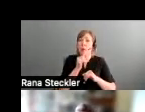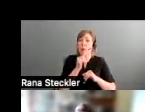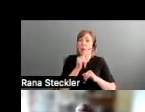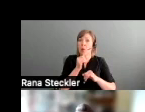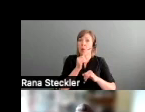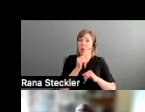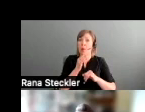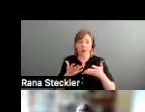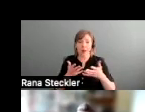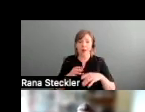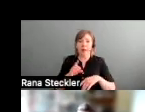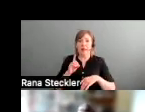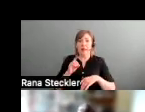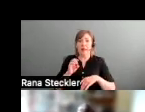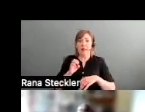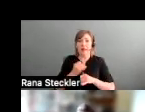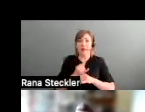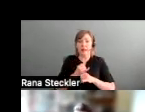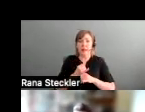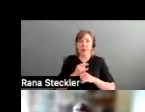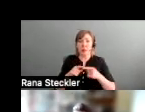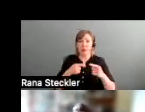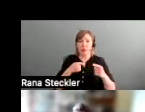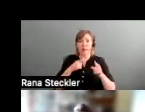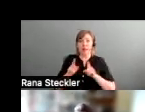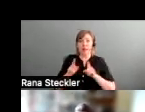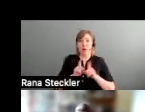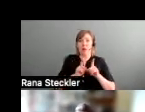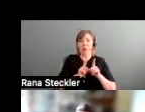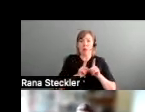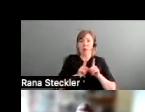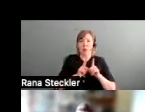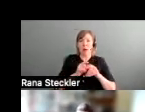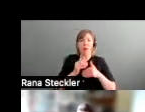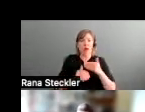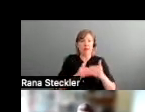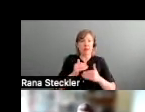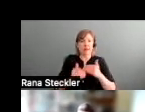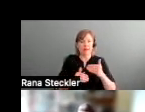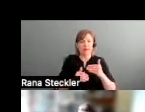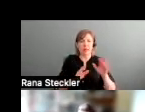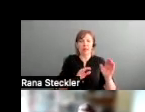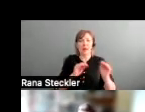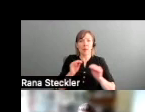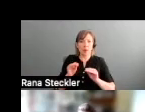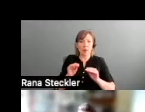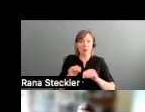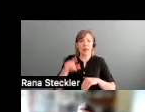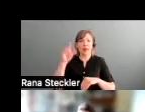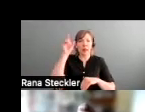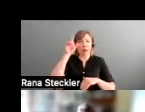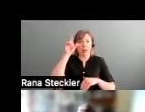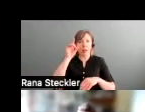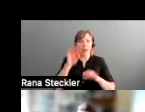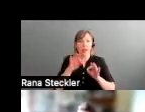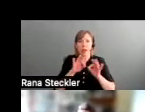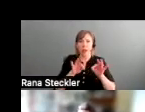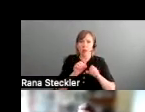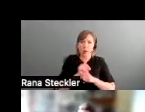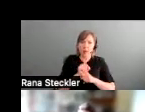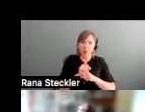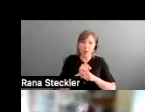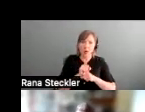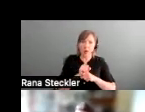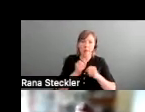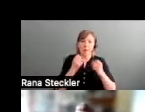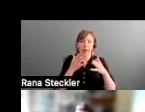deinstitutionalization, to me, is also a process. So deinstitutionalization is a movement, it's a logic, it's a framework, it's